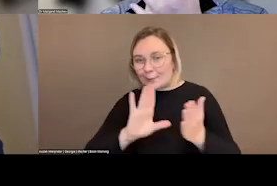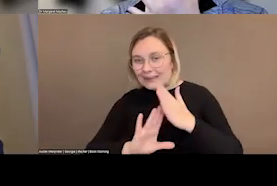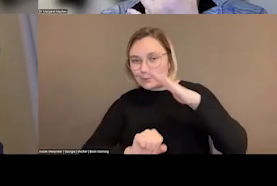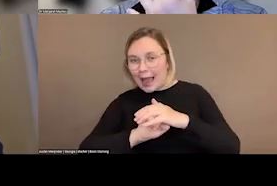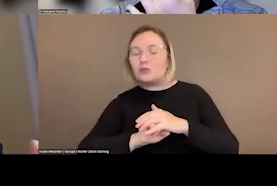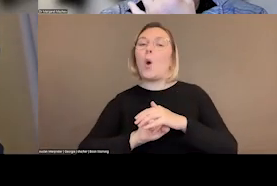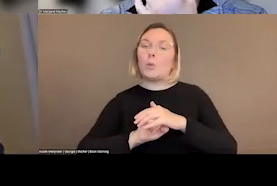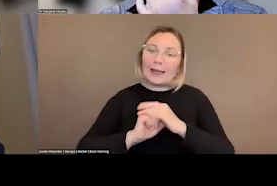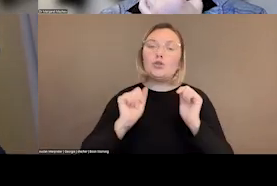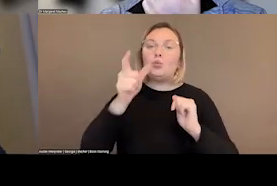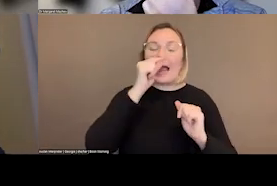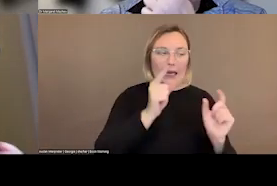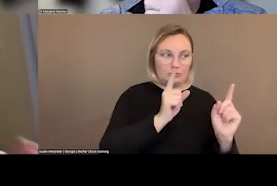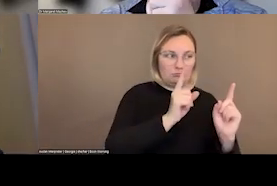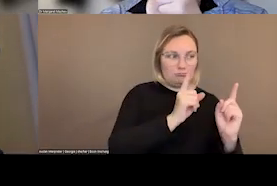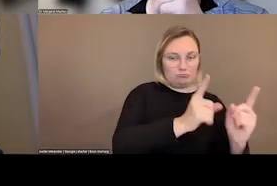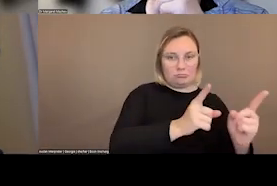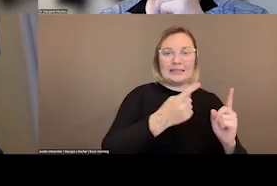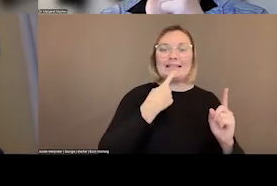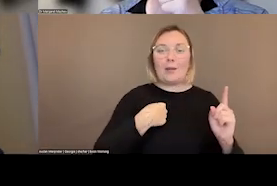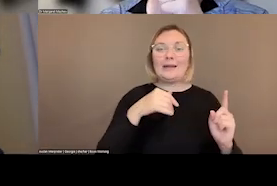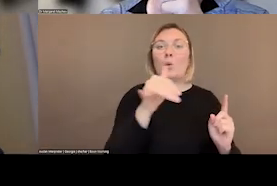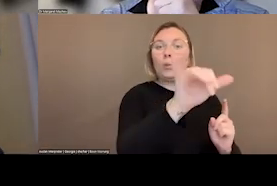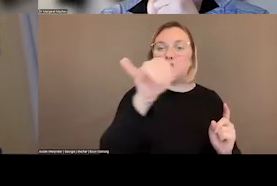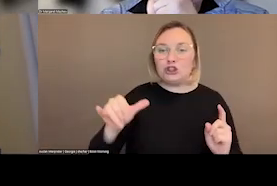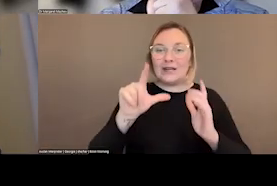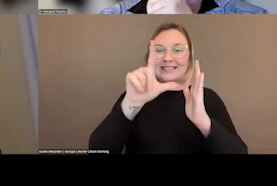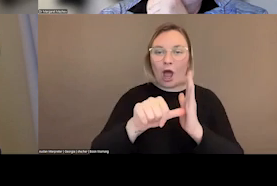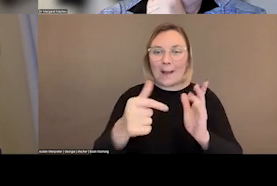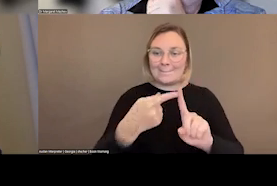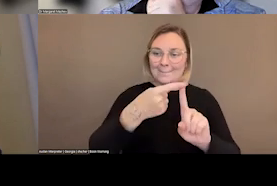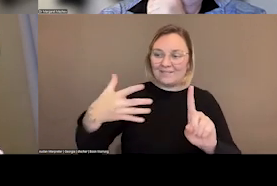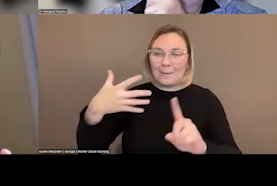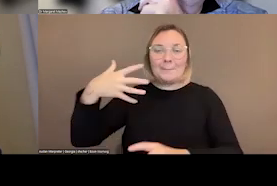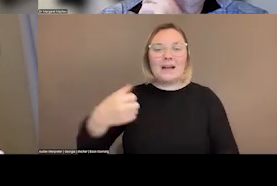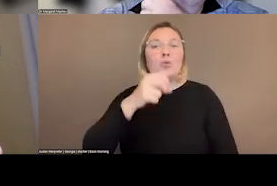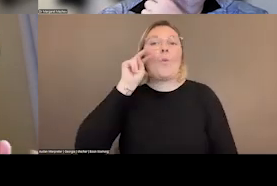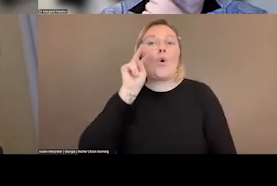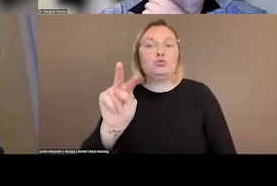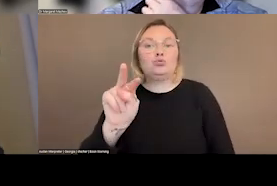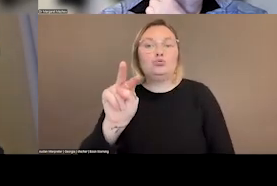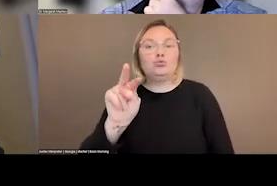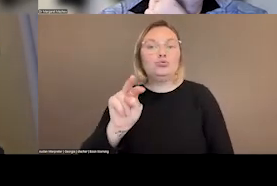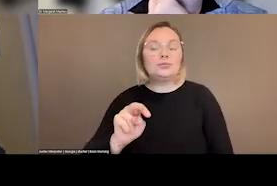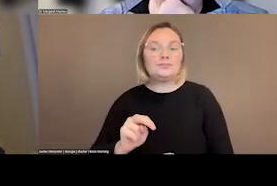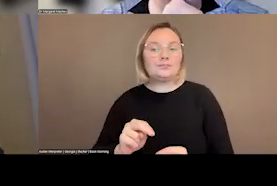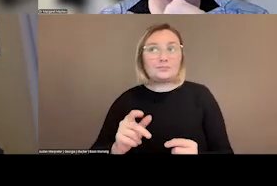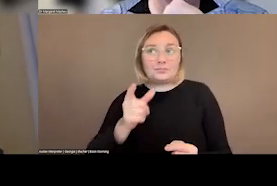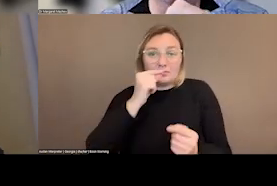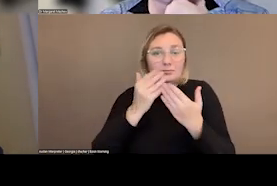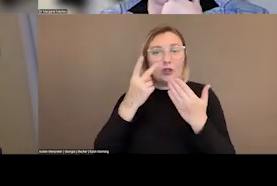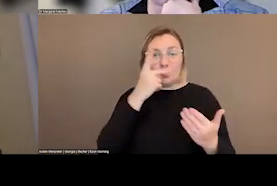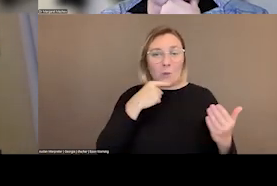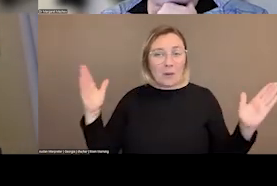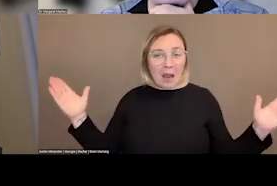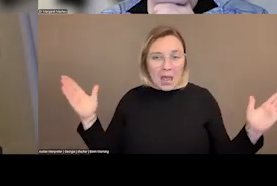a video or a document that is longer, but in that case, we just really want you to tell us, what is what are the 10 minutes